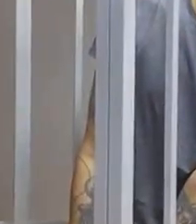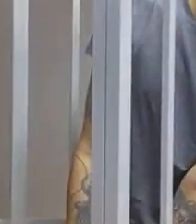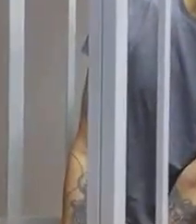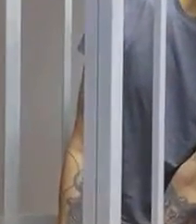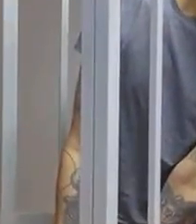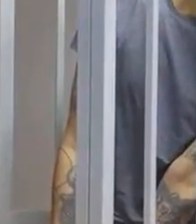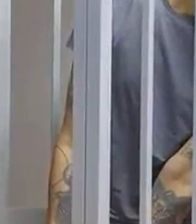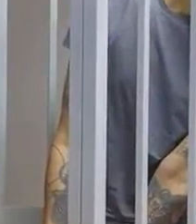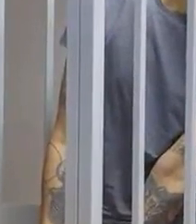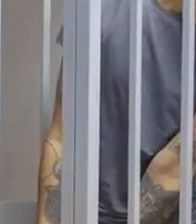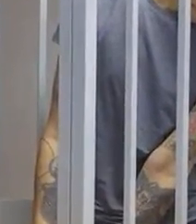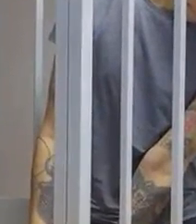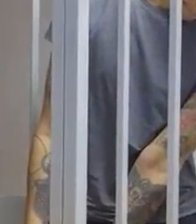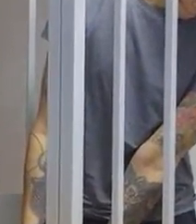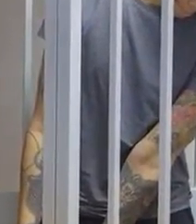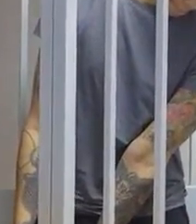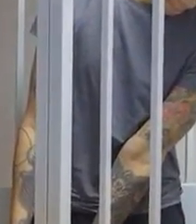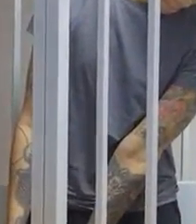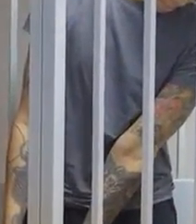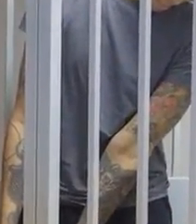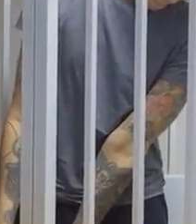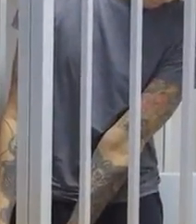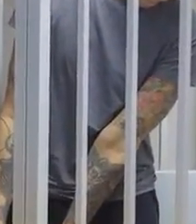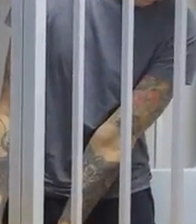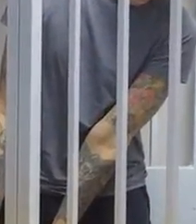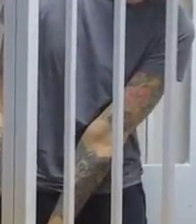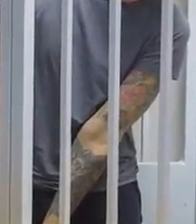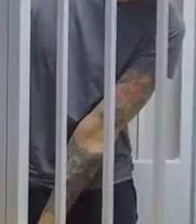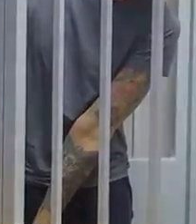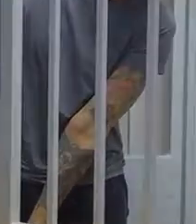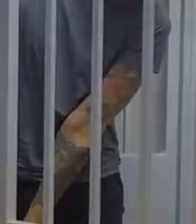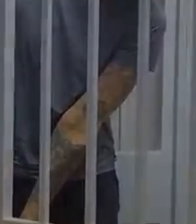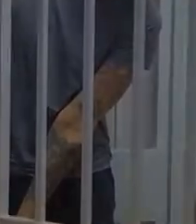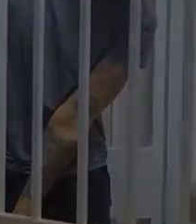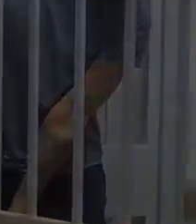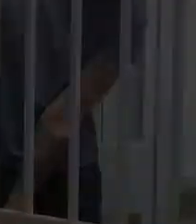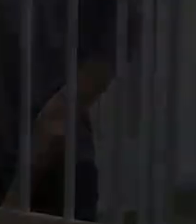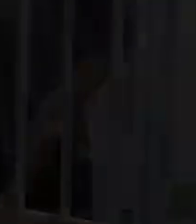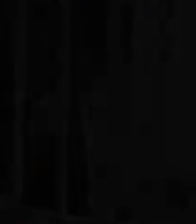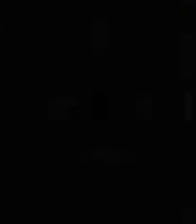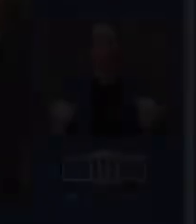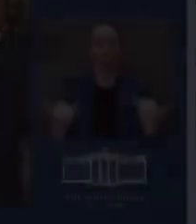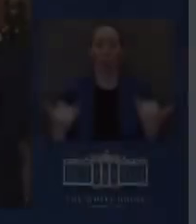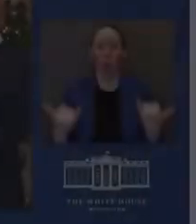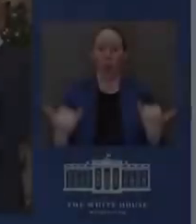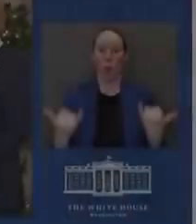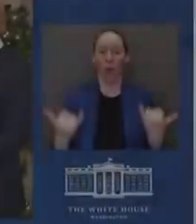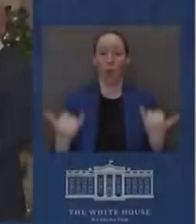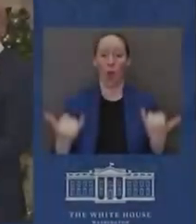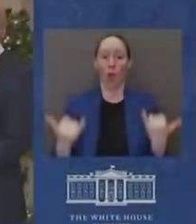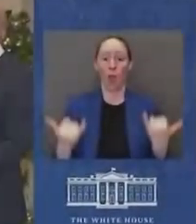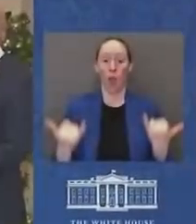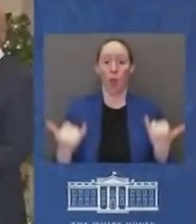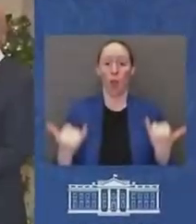Cherelle, who finished law school during her wife's captivity, tells People, "It was almost as if somebody just punched you in the stomach